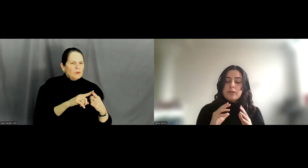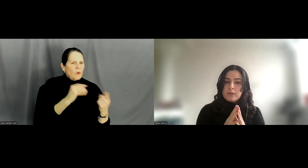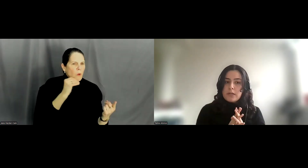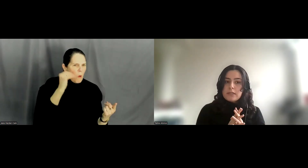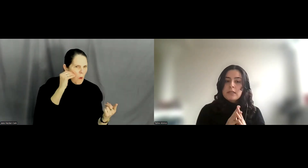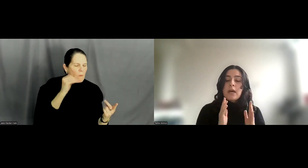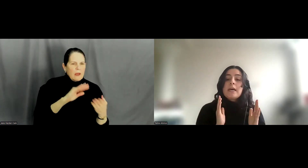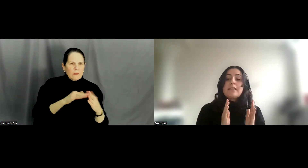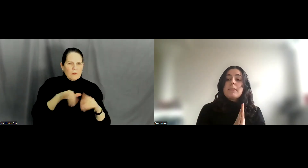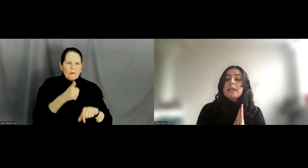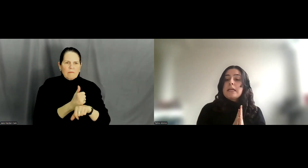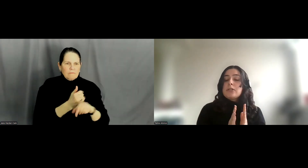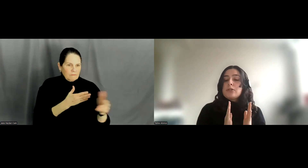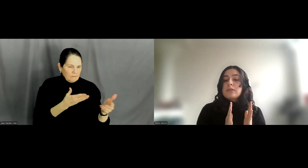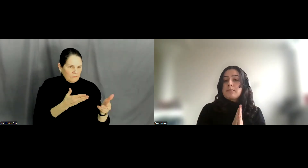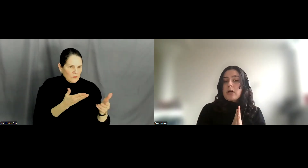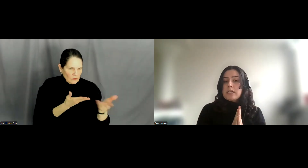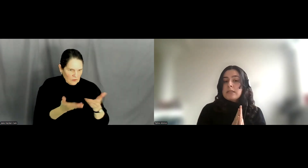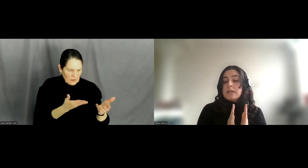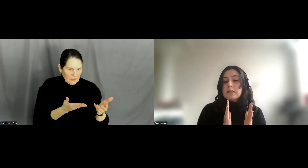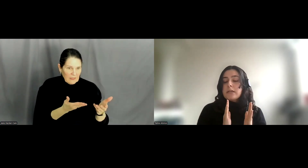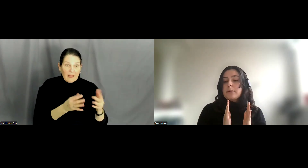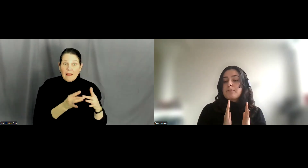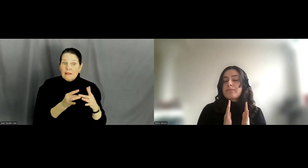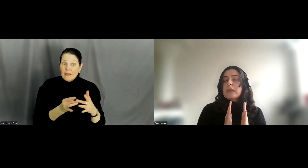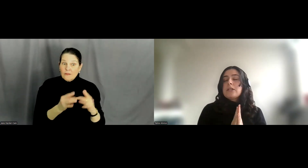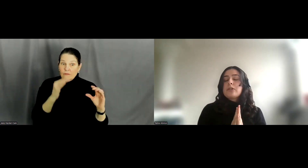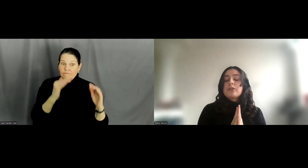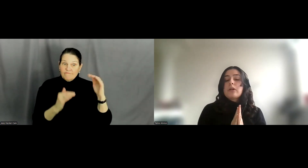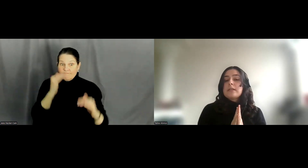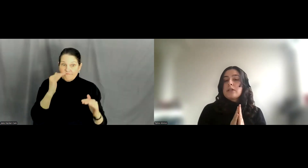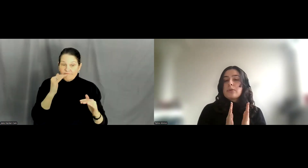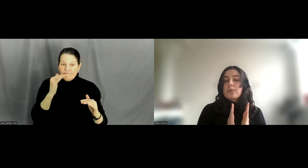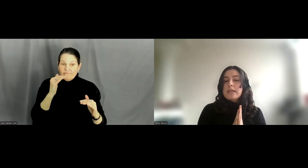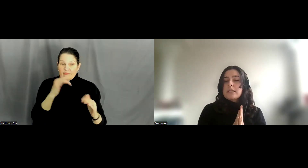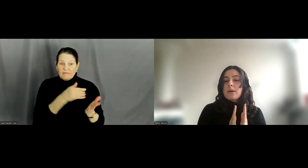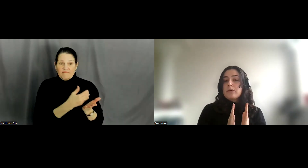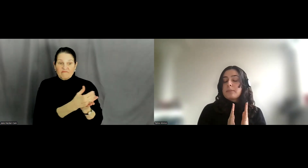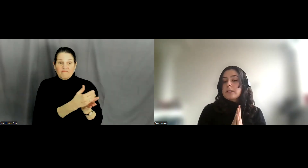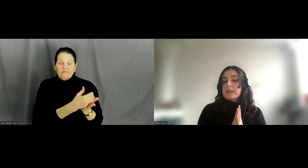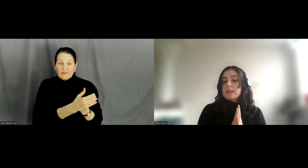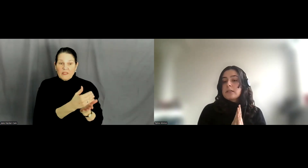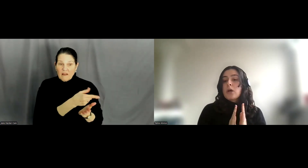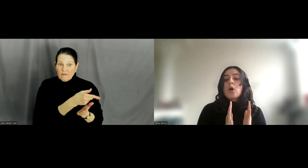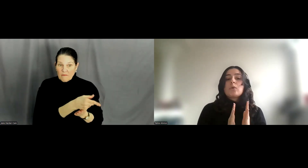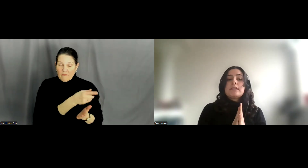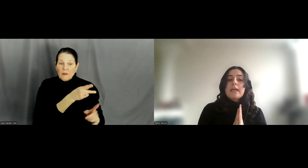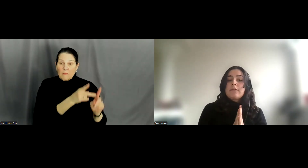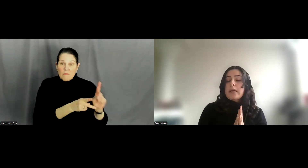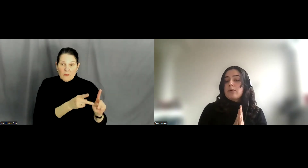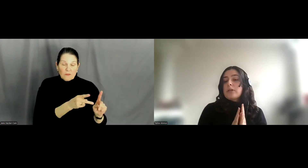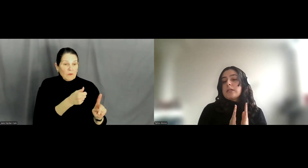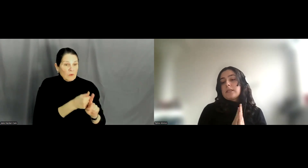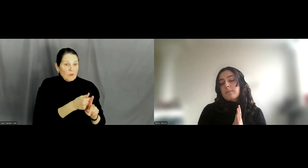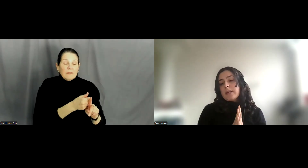community-based services that may lead to disparities in the institutionalization rates among persons whose